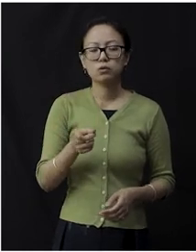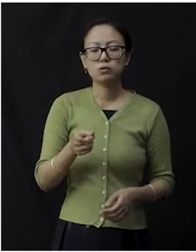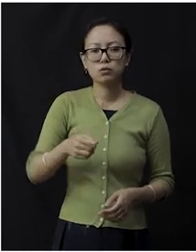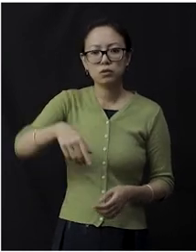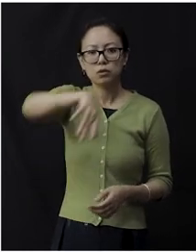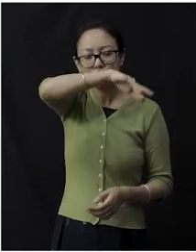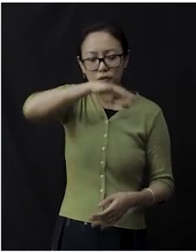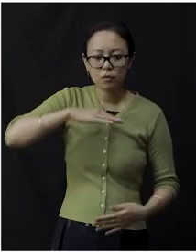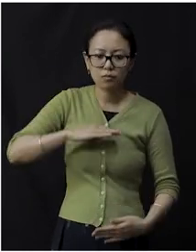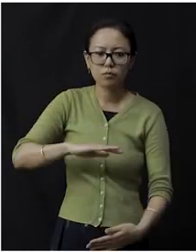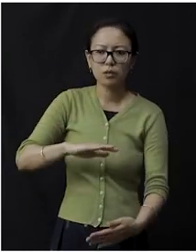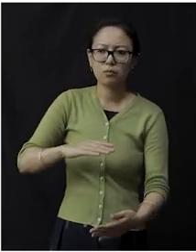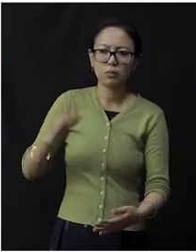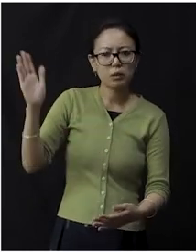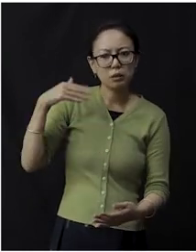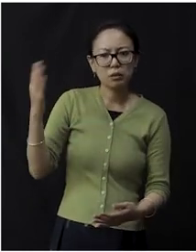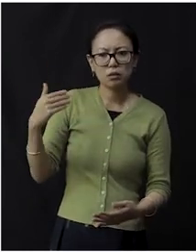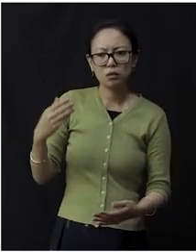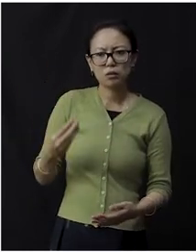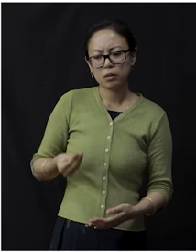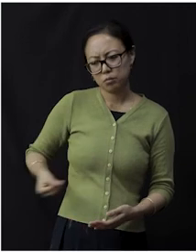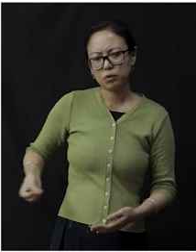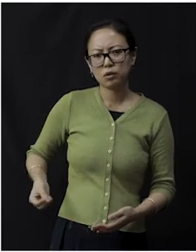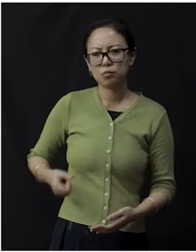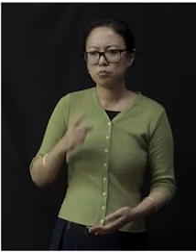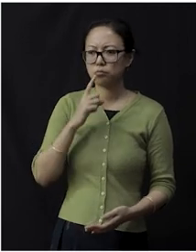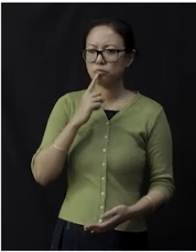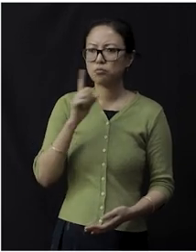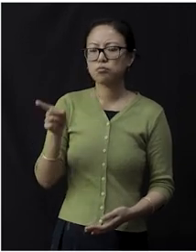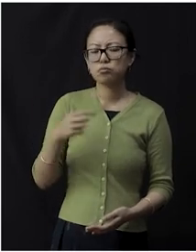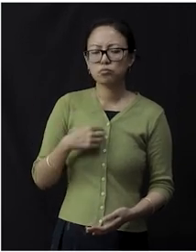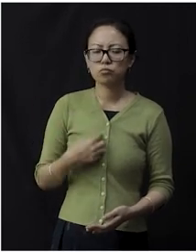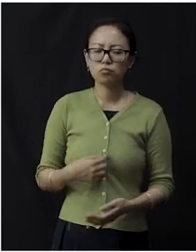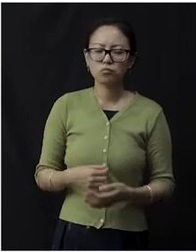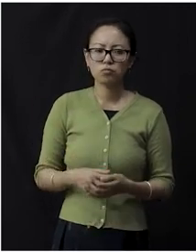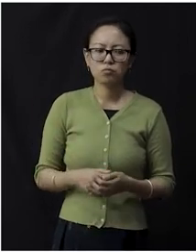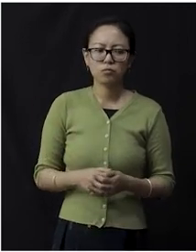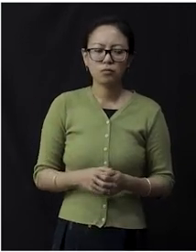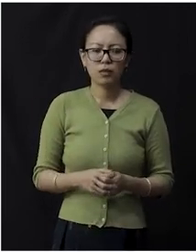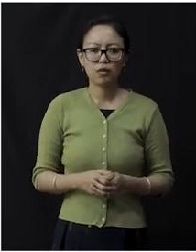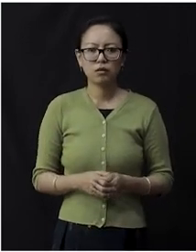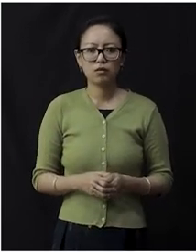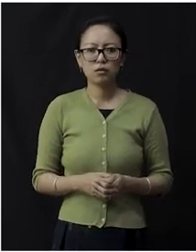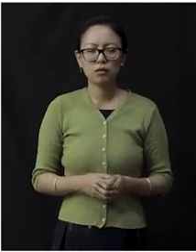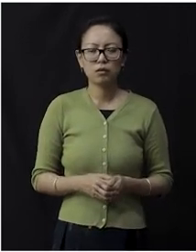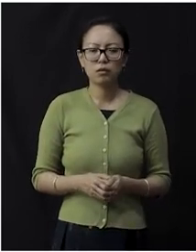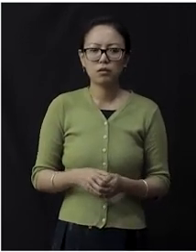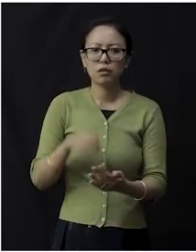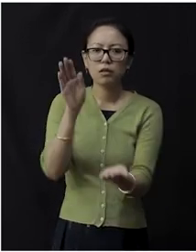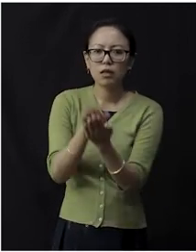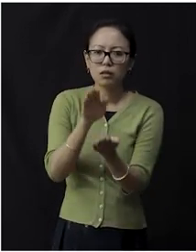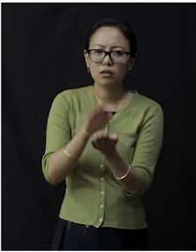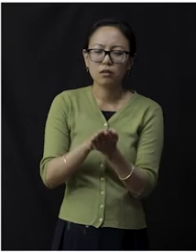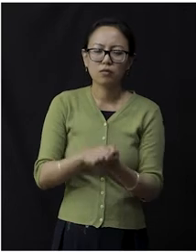it was the crocodile who said this to the baby elephant. And that is how